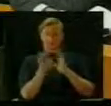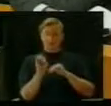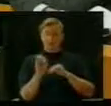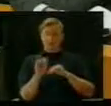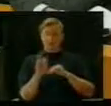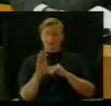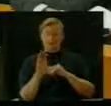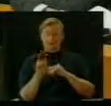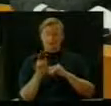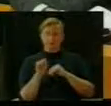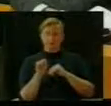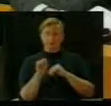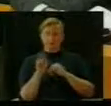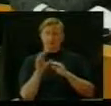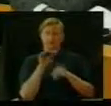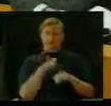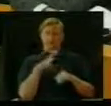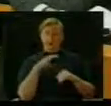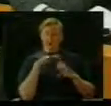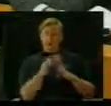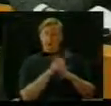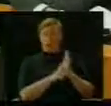the state's ethics committee